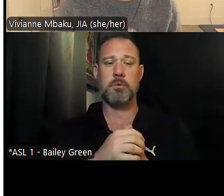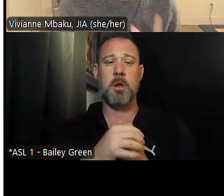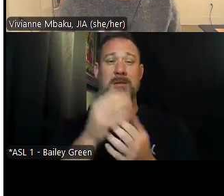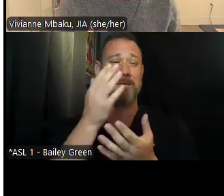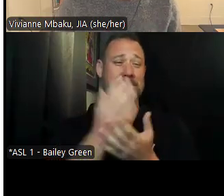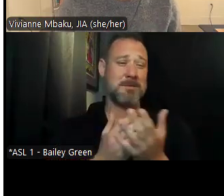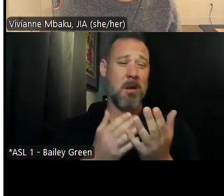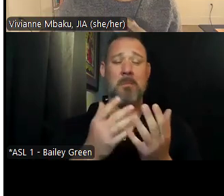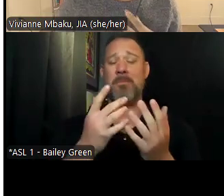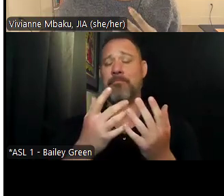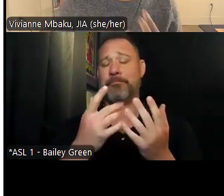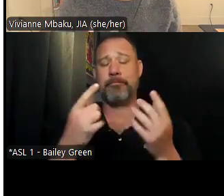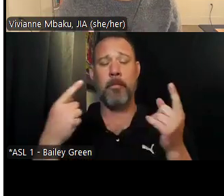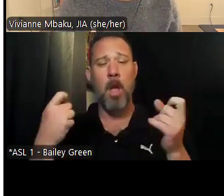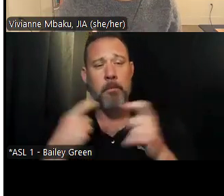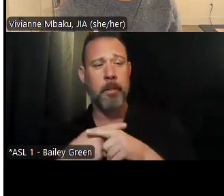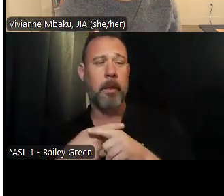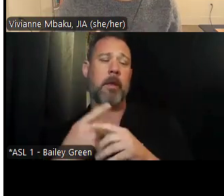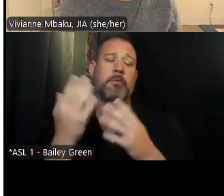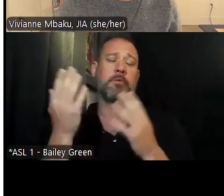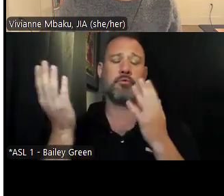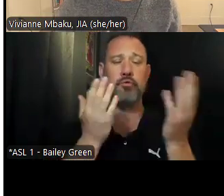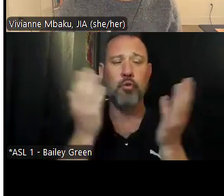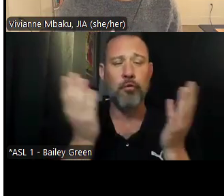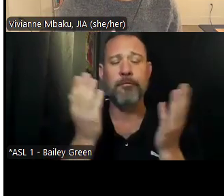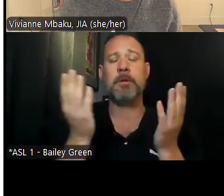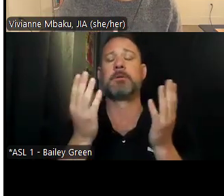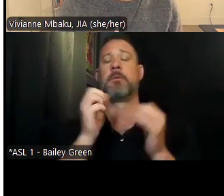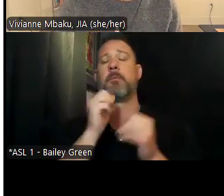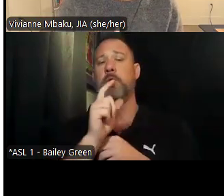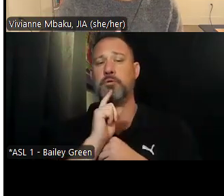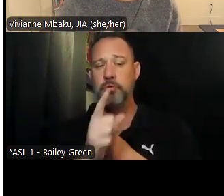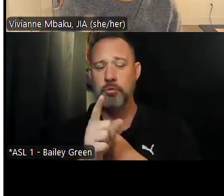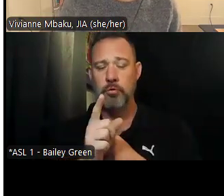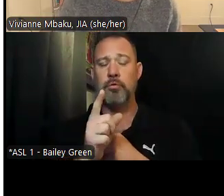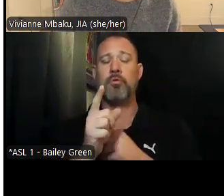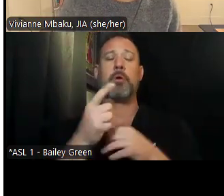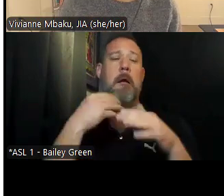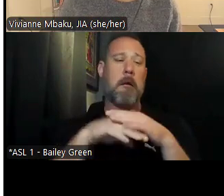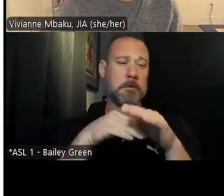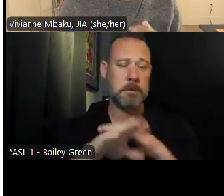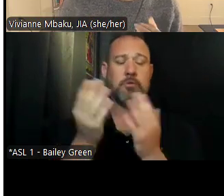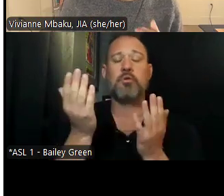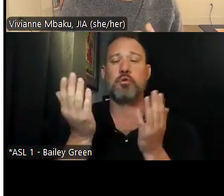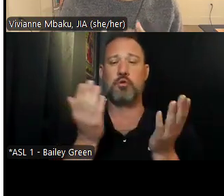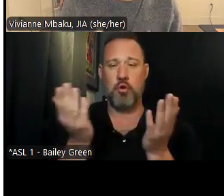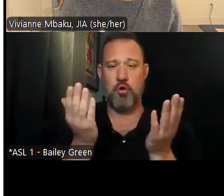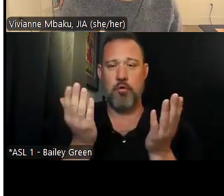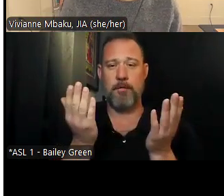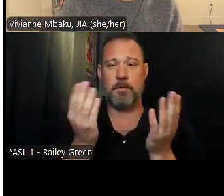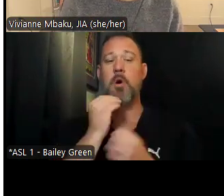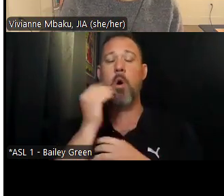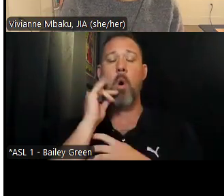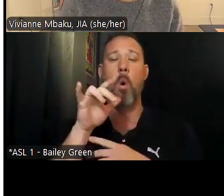that complicate getting them services and making sure that they're actually accessing services is